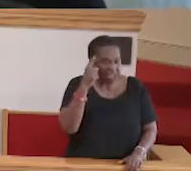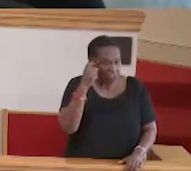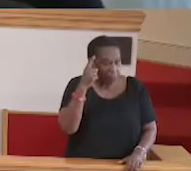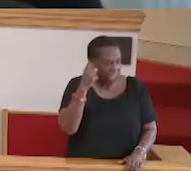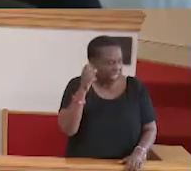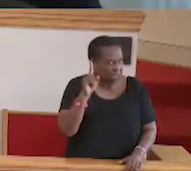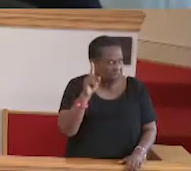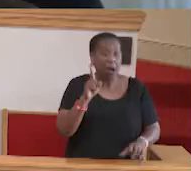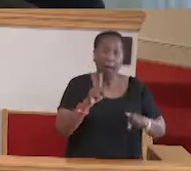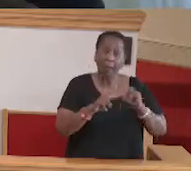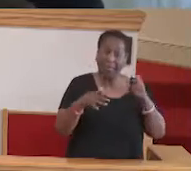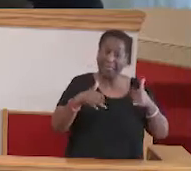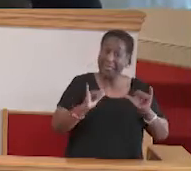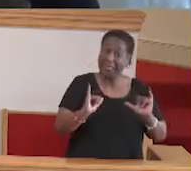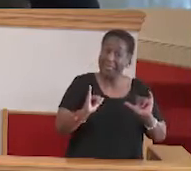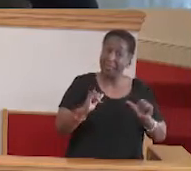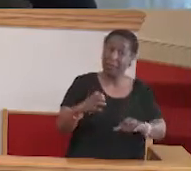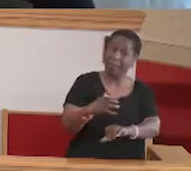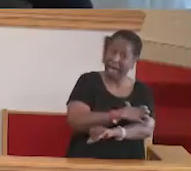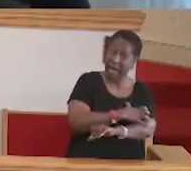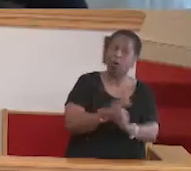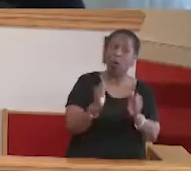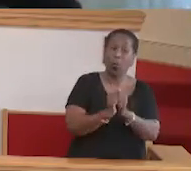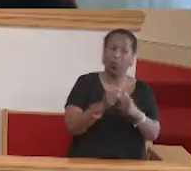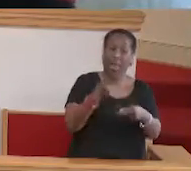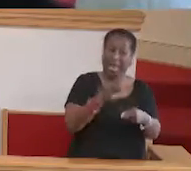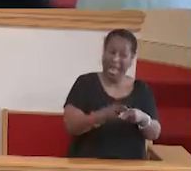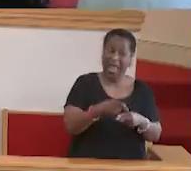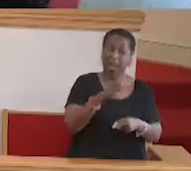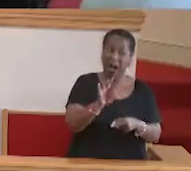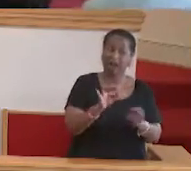but there's still power in the name of Jesus.